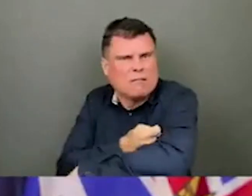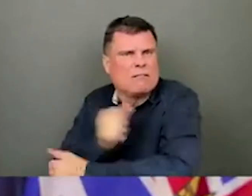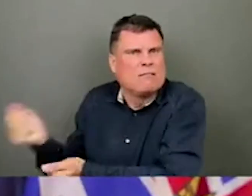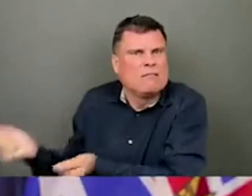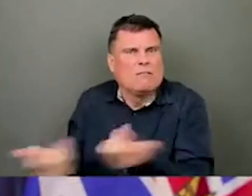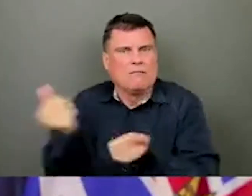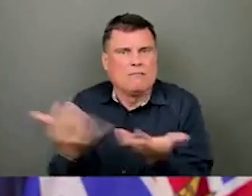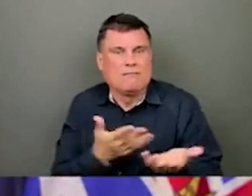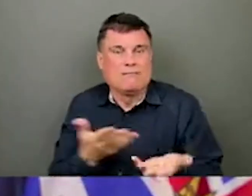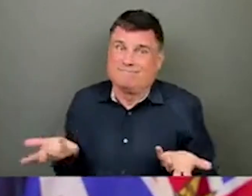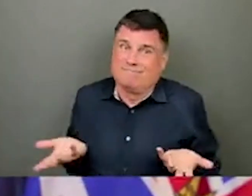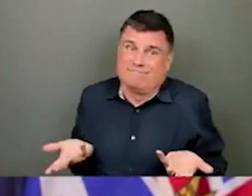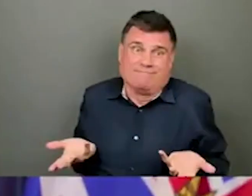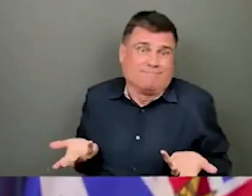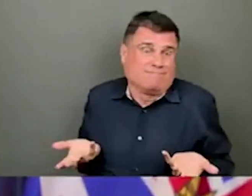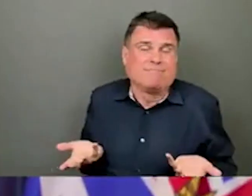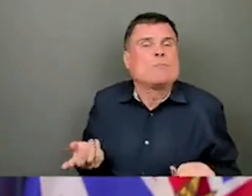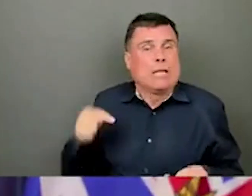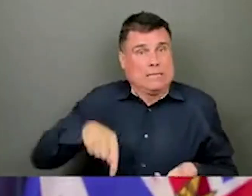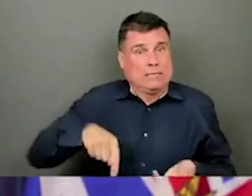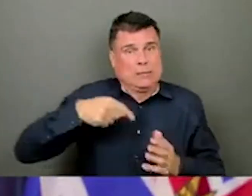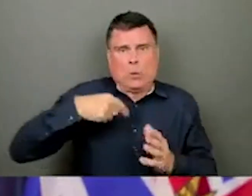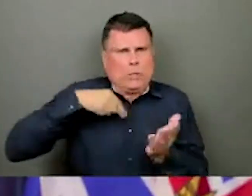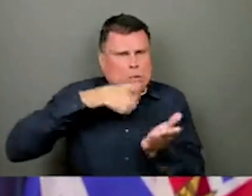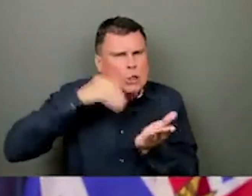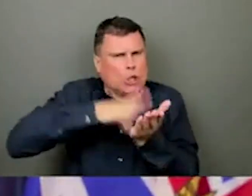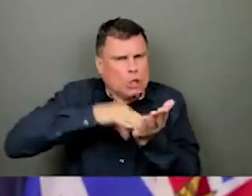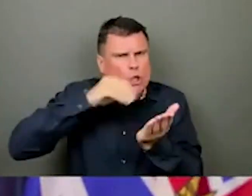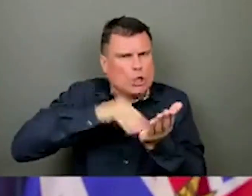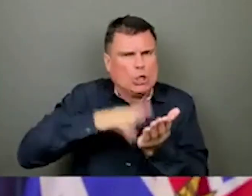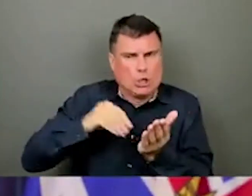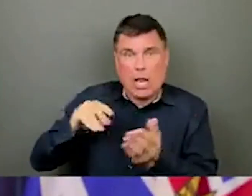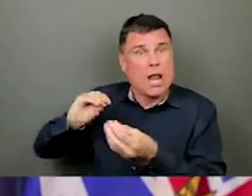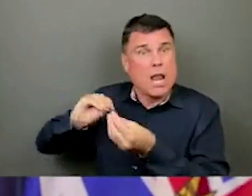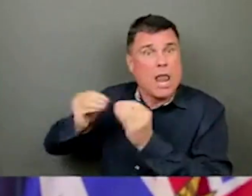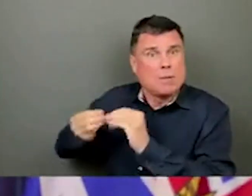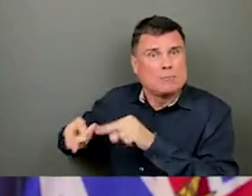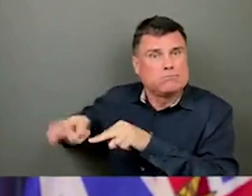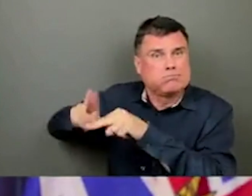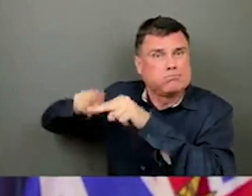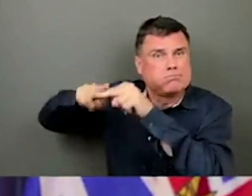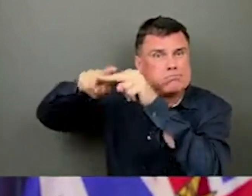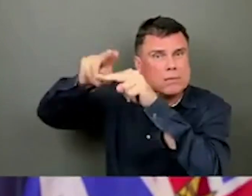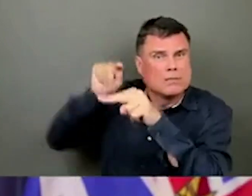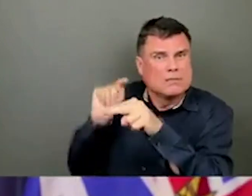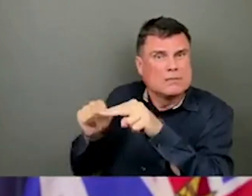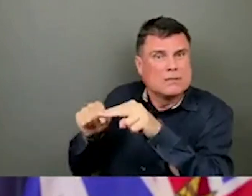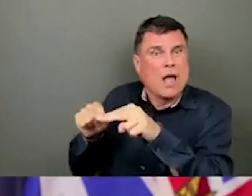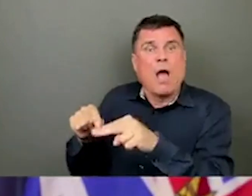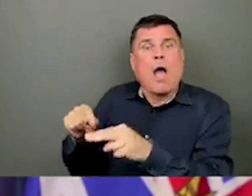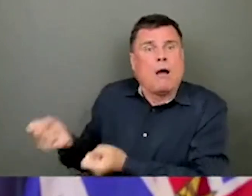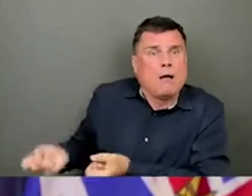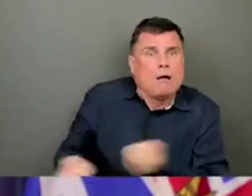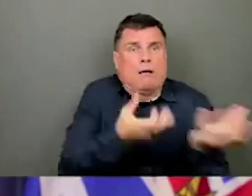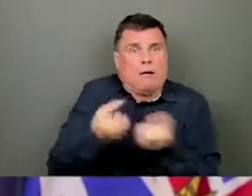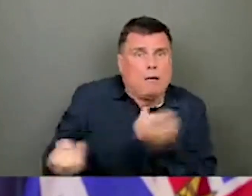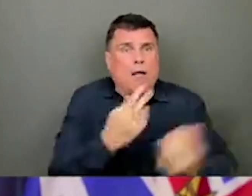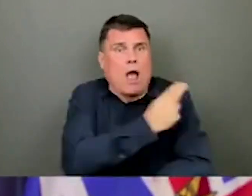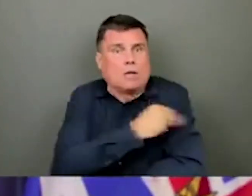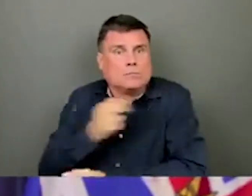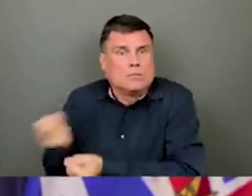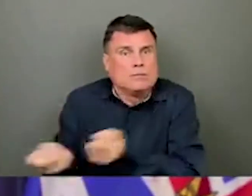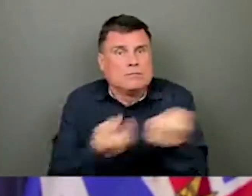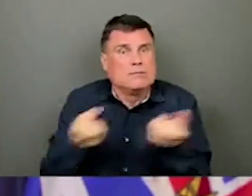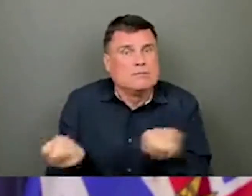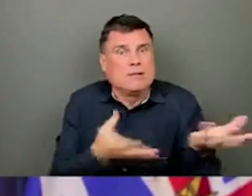case numbers, rising hospitalizations, and increasing numbers of people in ICU is not the direction we want to go, or one that